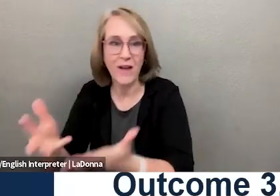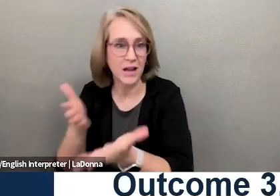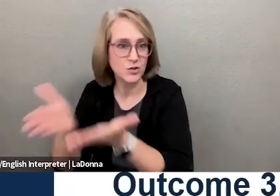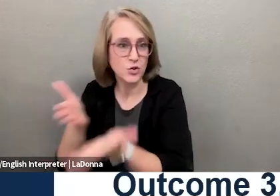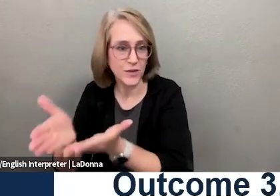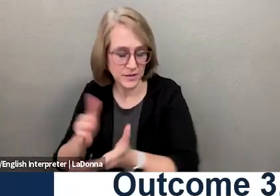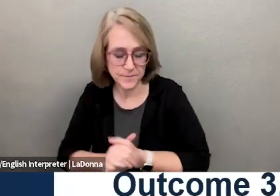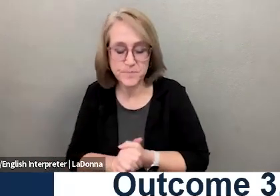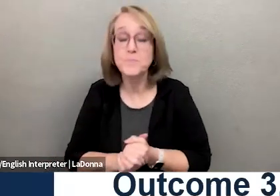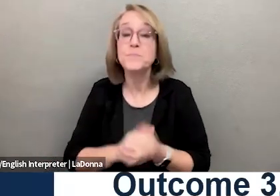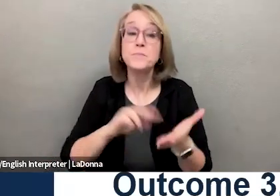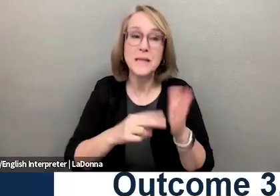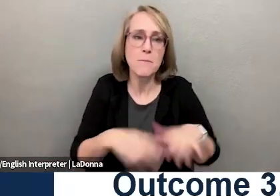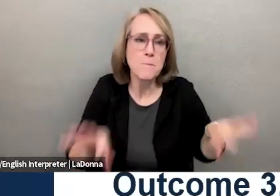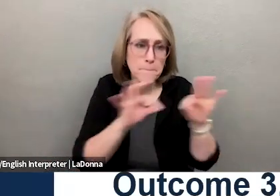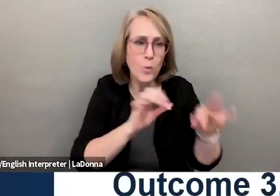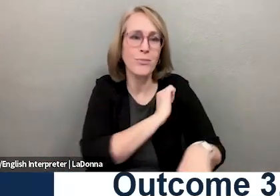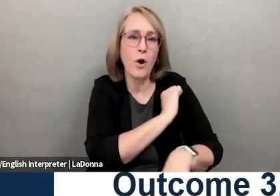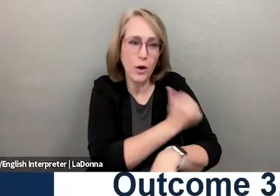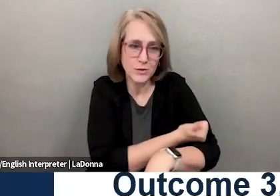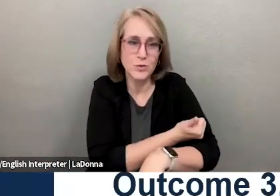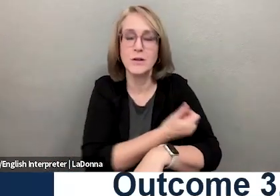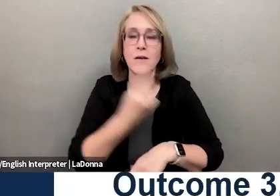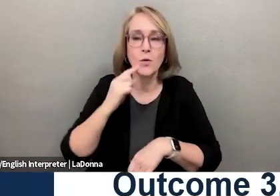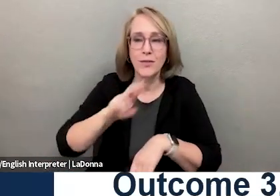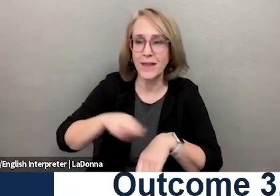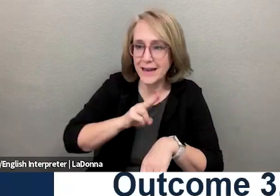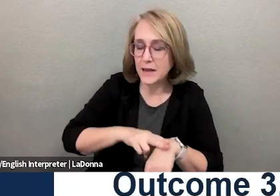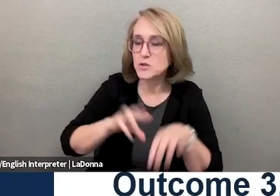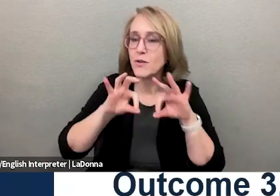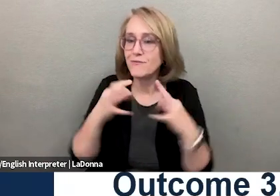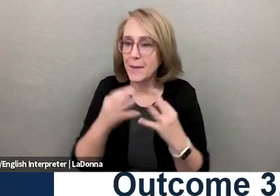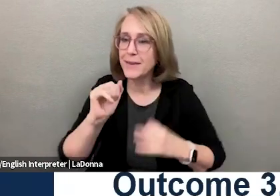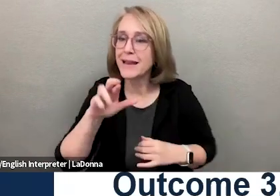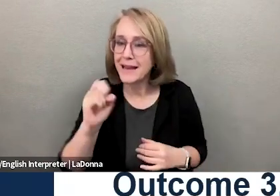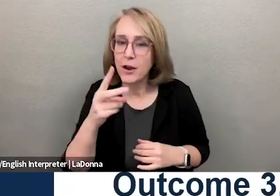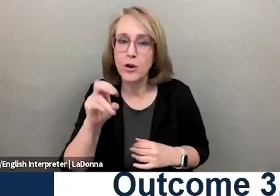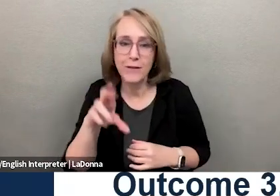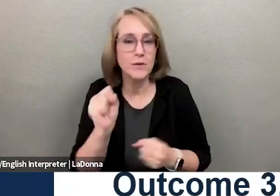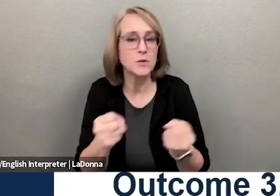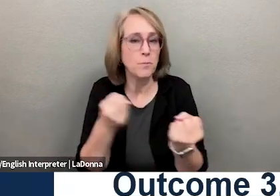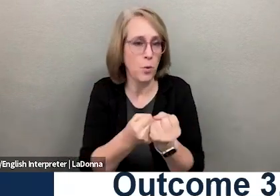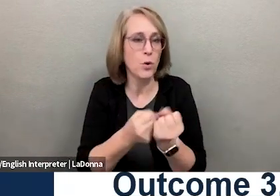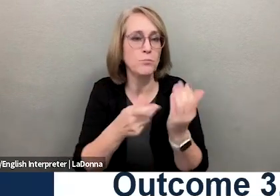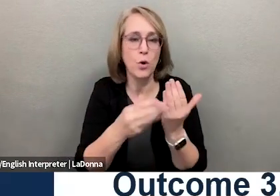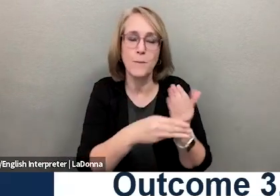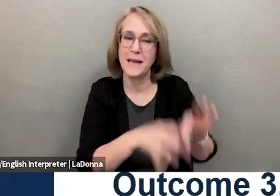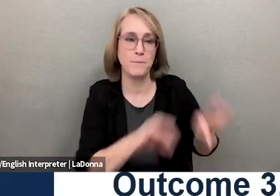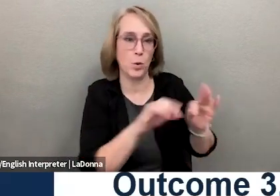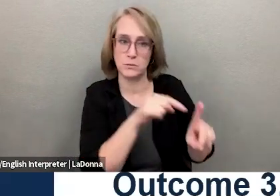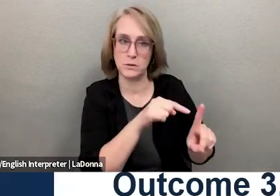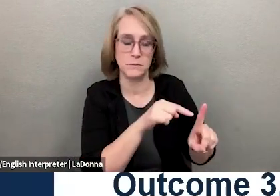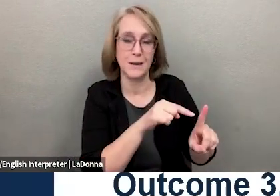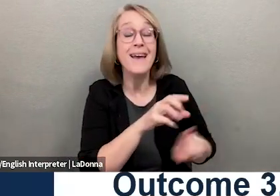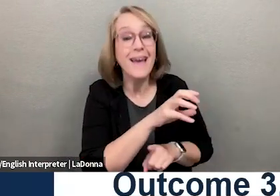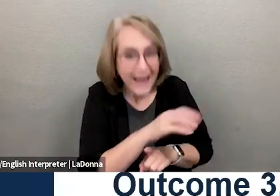So increasing authorization for the National Family Caregiver Support Program is key and critical, but also